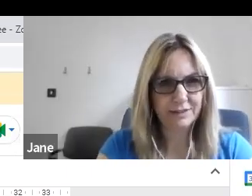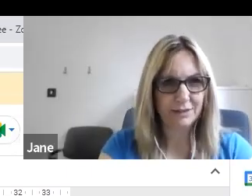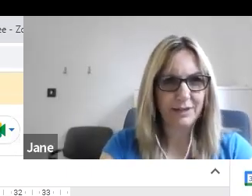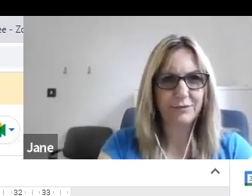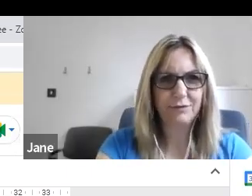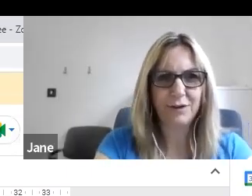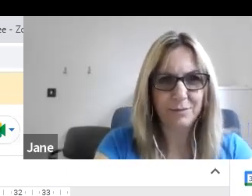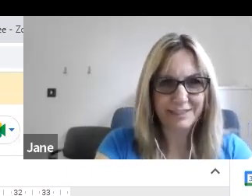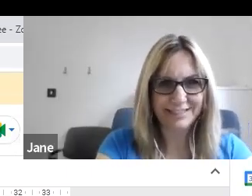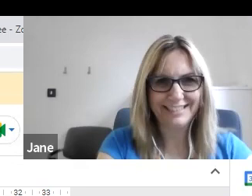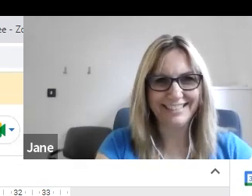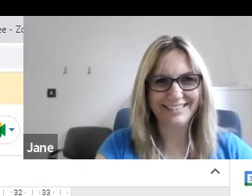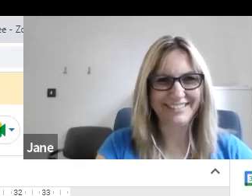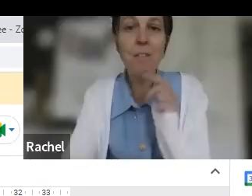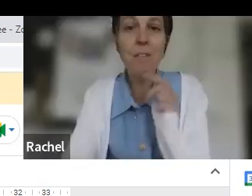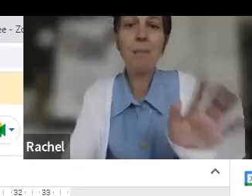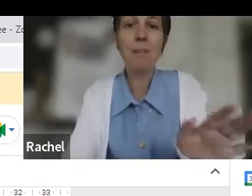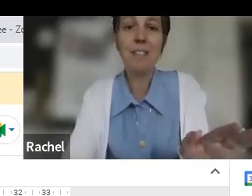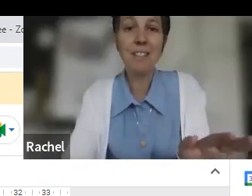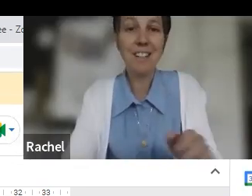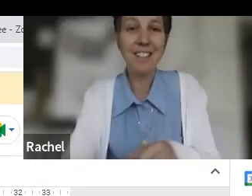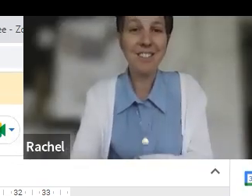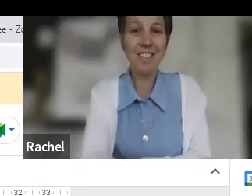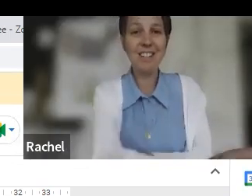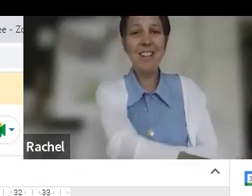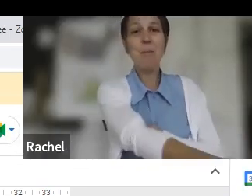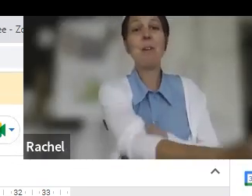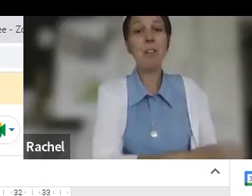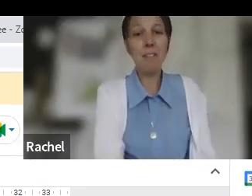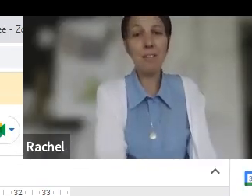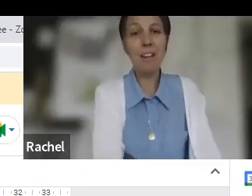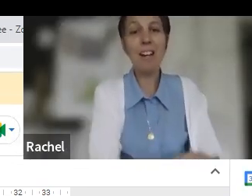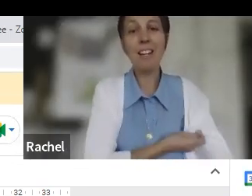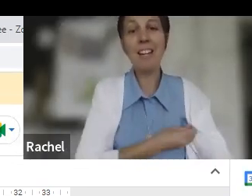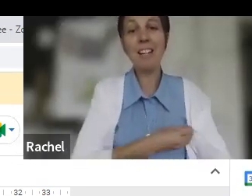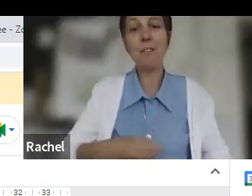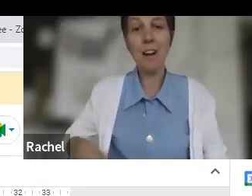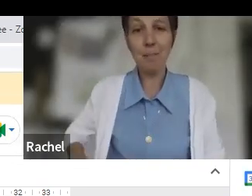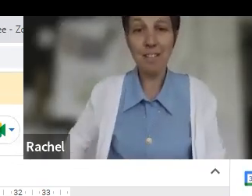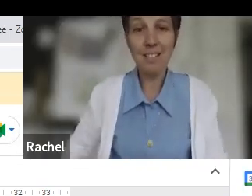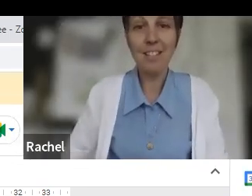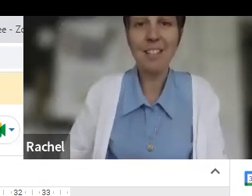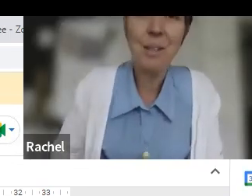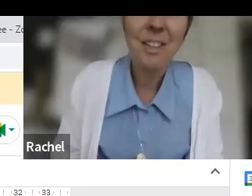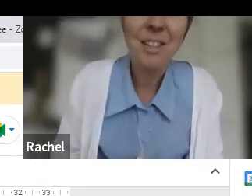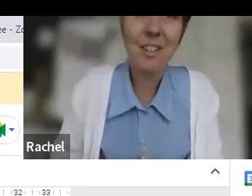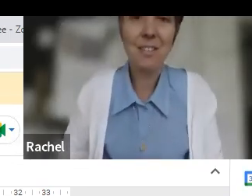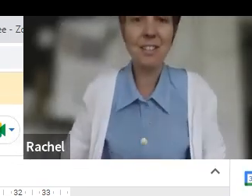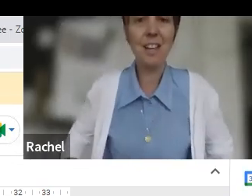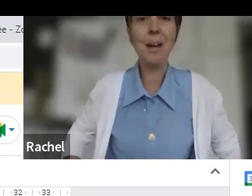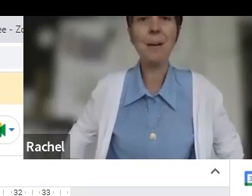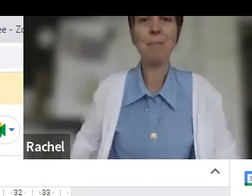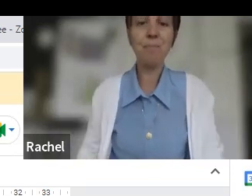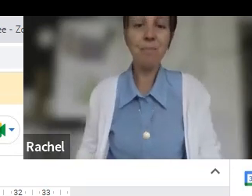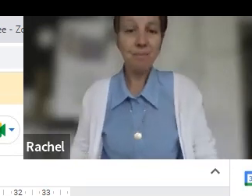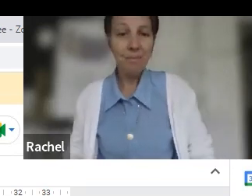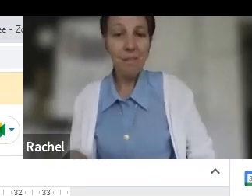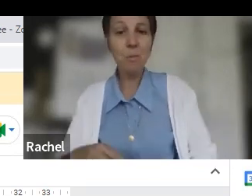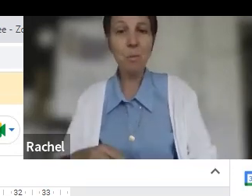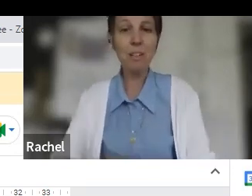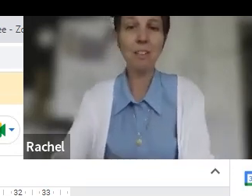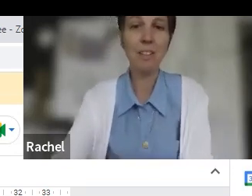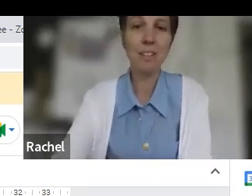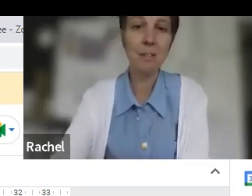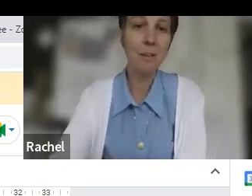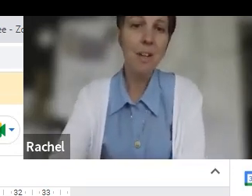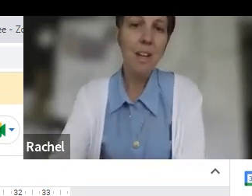as well. So we have a pharmacist. The pharmacist. Thank you, Jane. We also have an outdated pharmacist that's within the service as